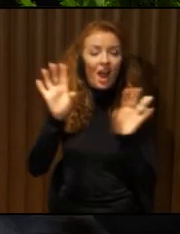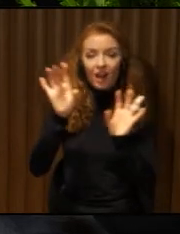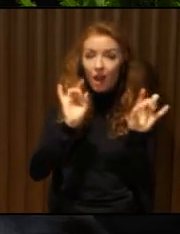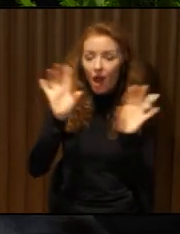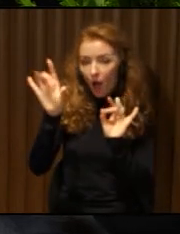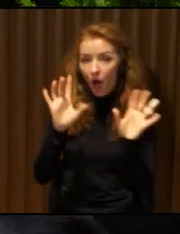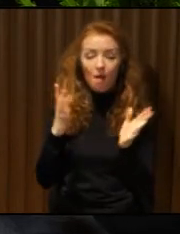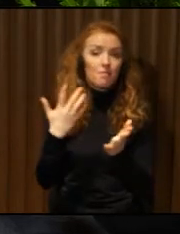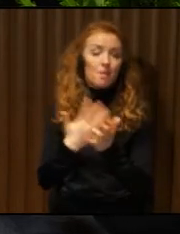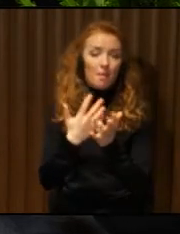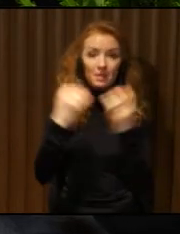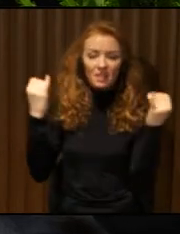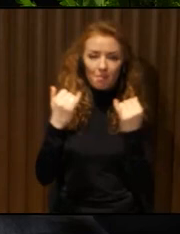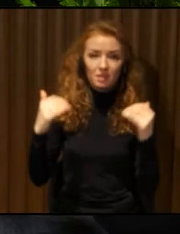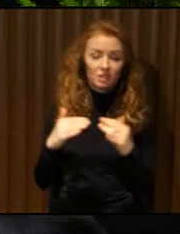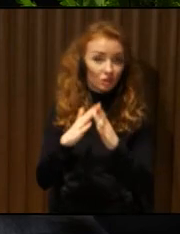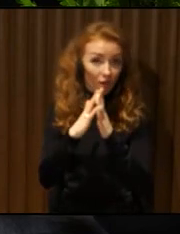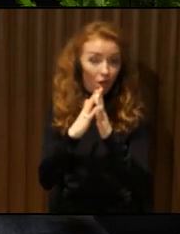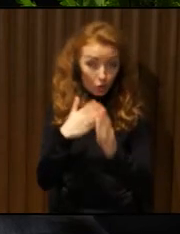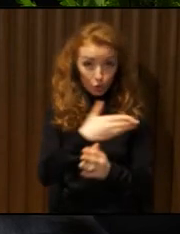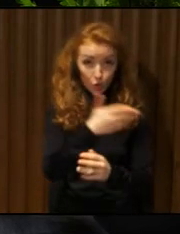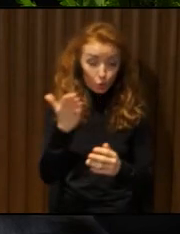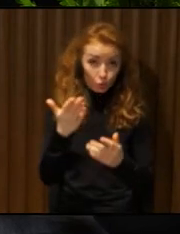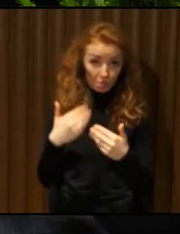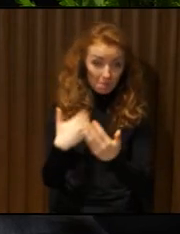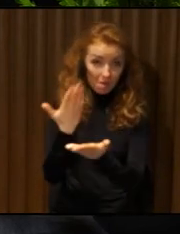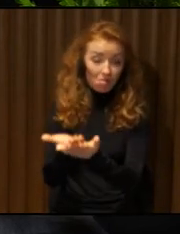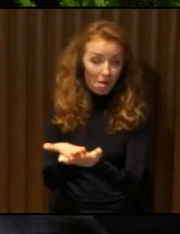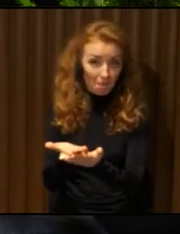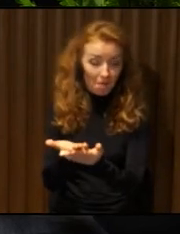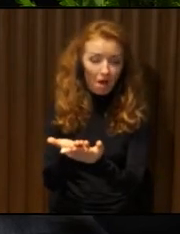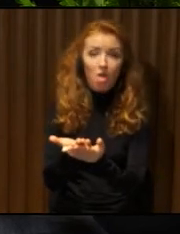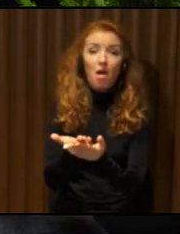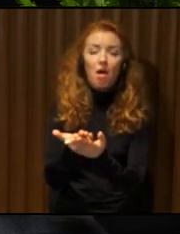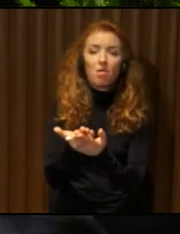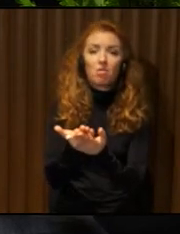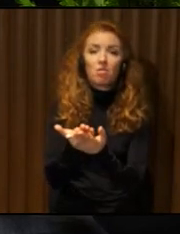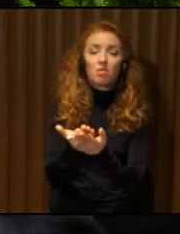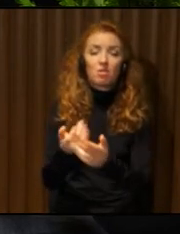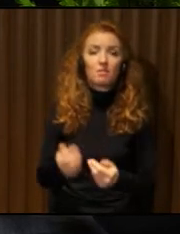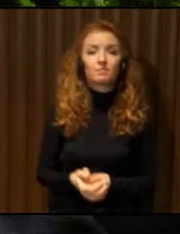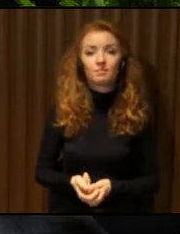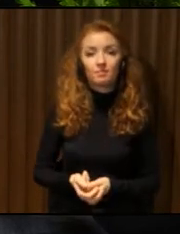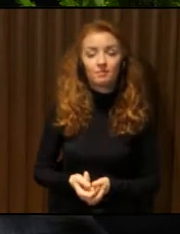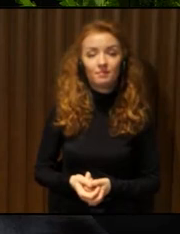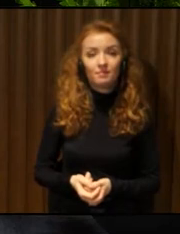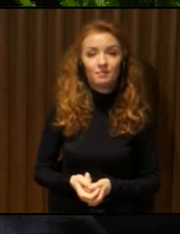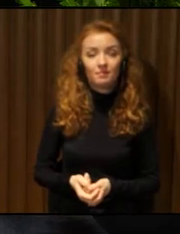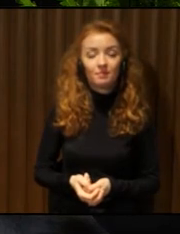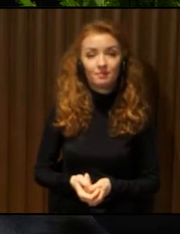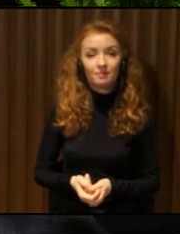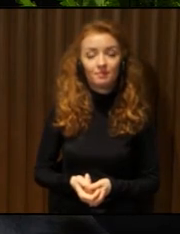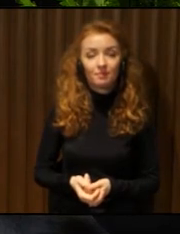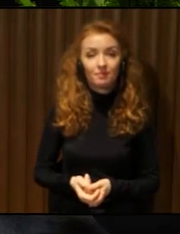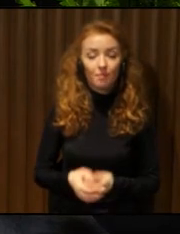use it? Because you offered them as a MCCANN, as a advertisement agency's professional.